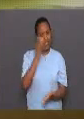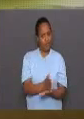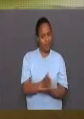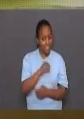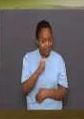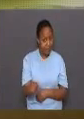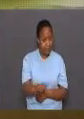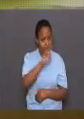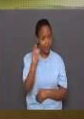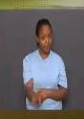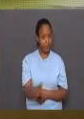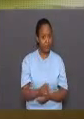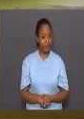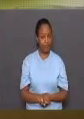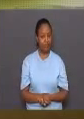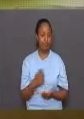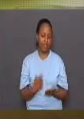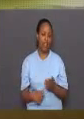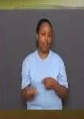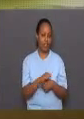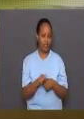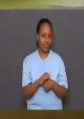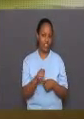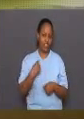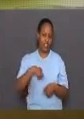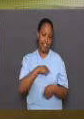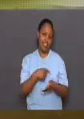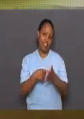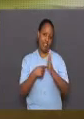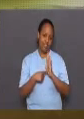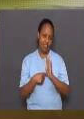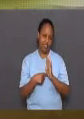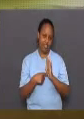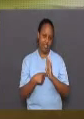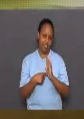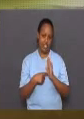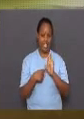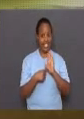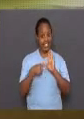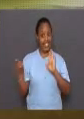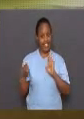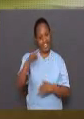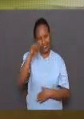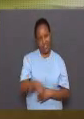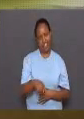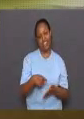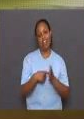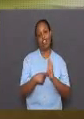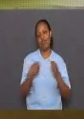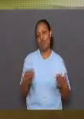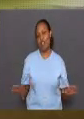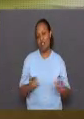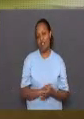not? This activity showed the importance of transparency.